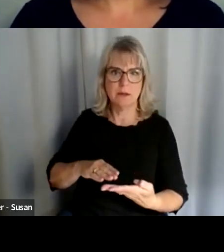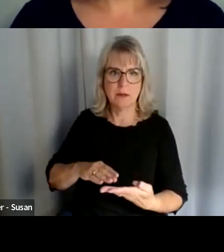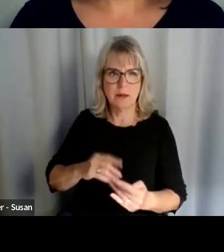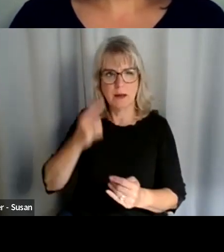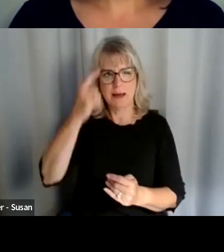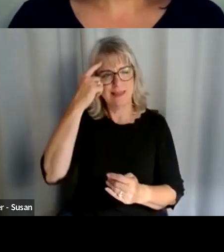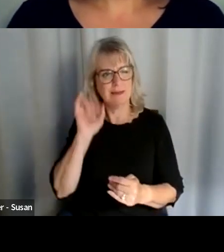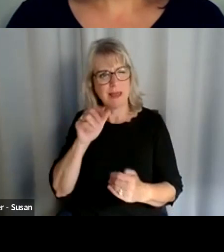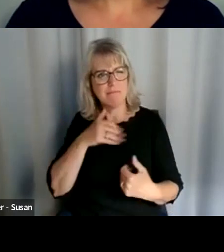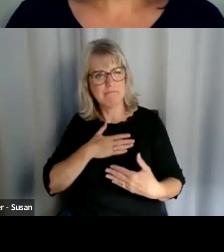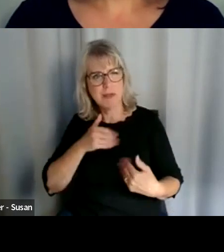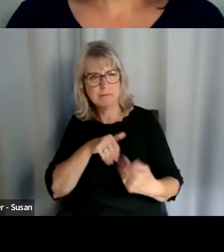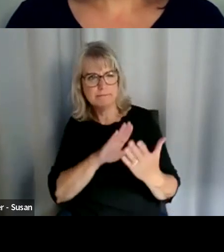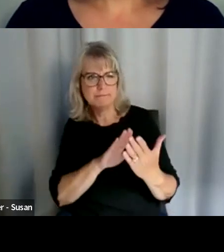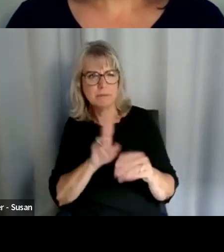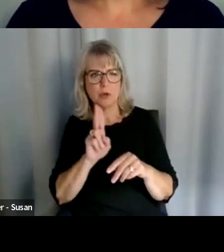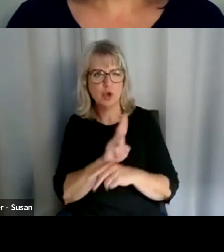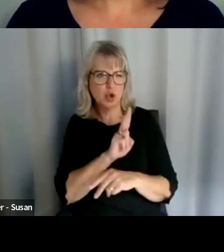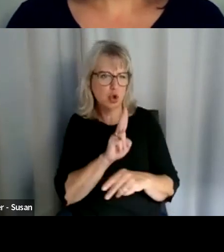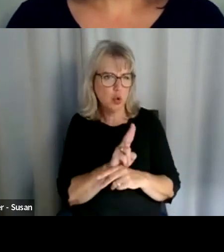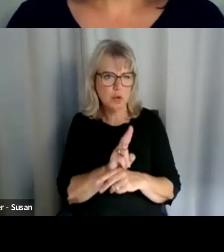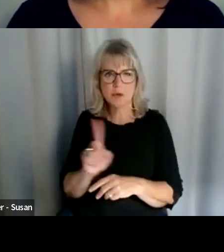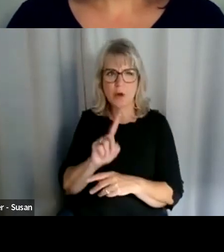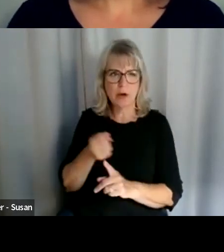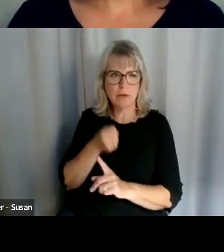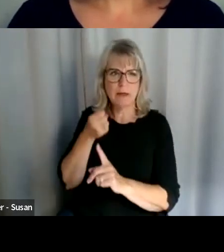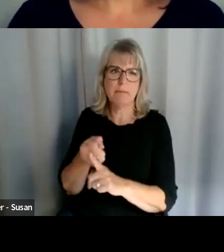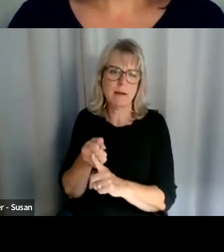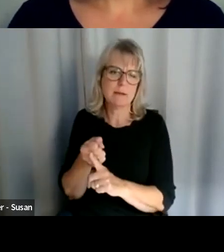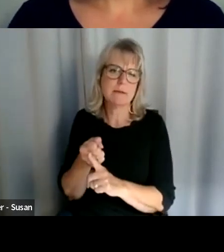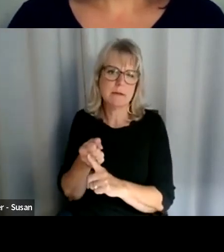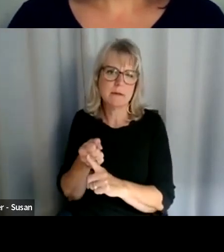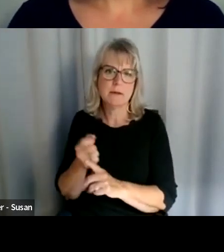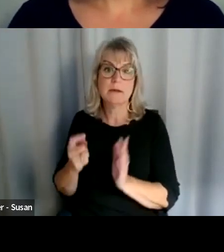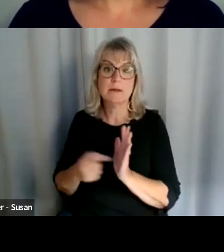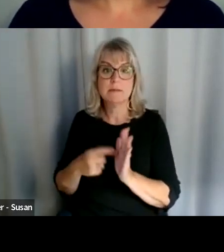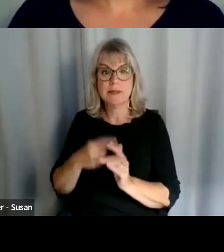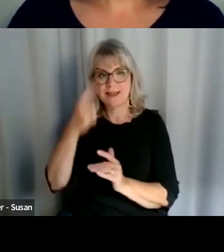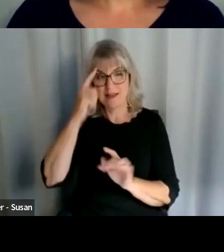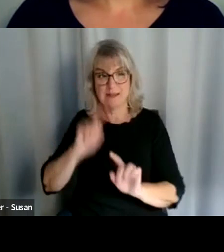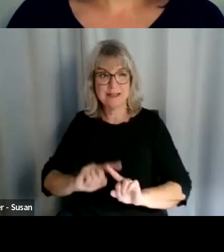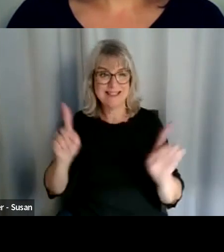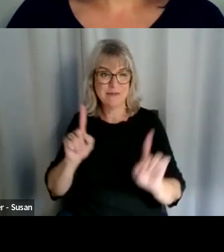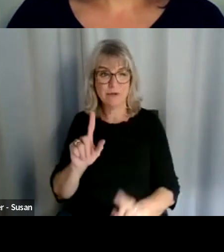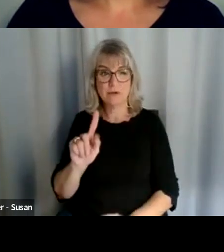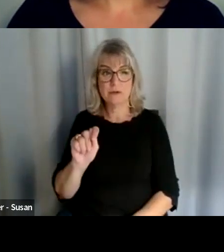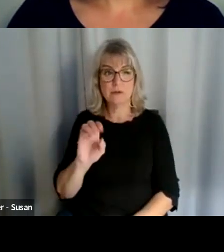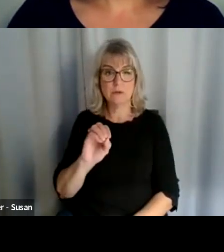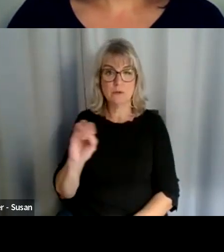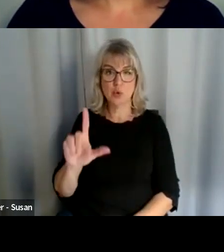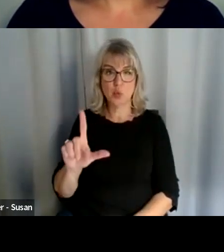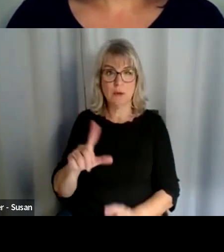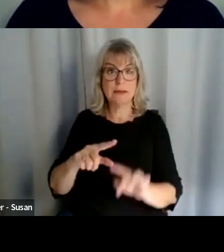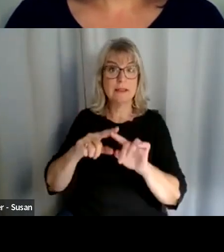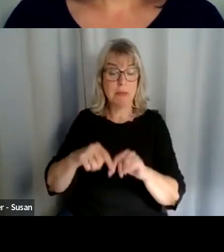look at uses and where you can have the impact. And then sometimes I think it's going to be a different tool